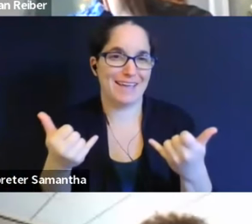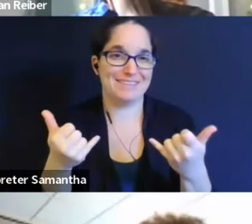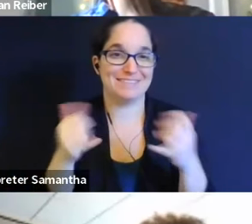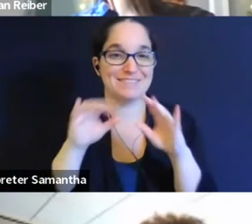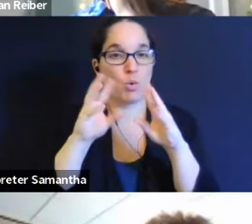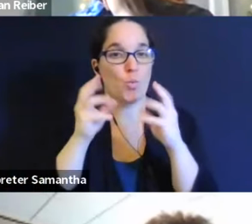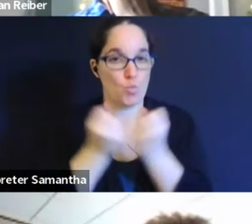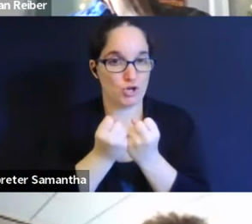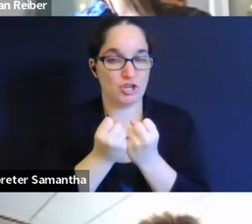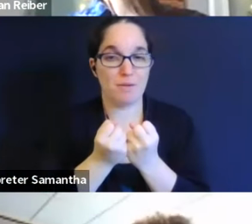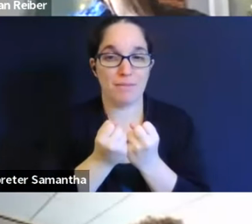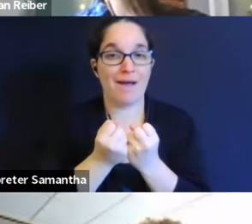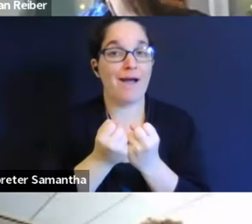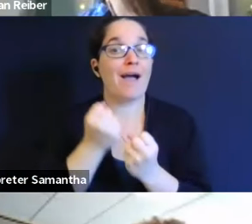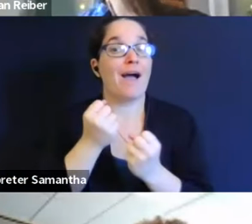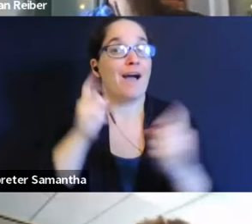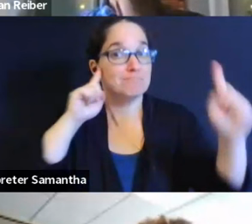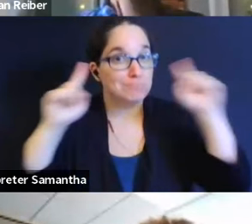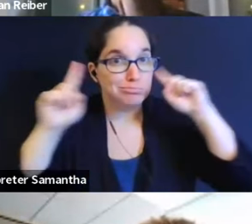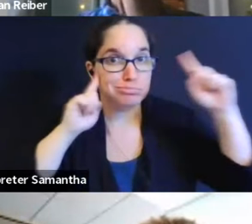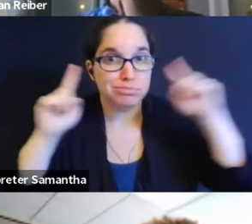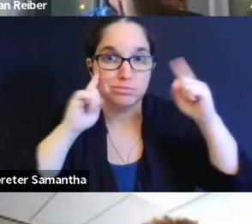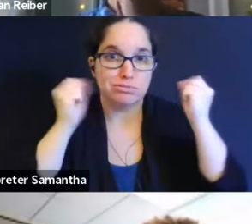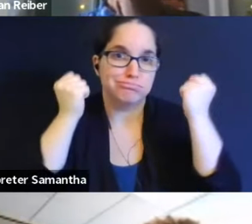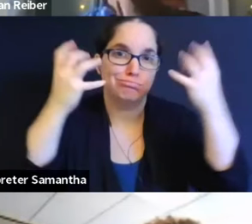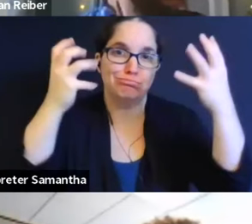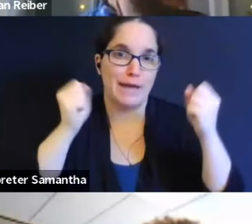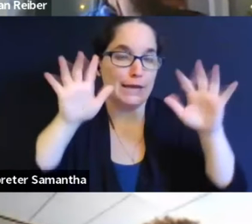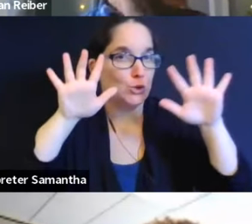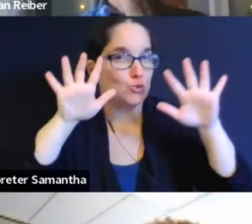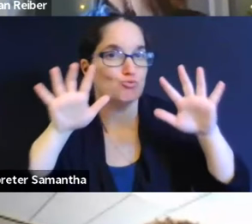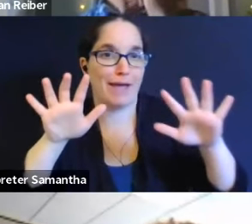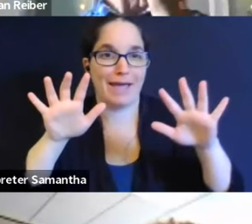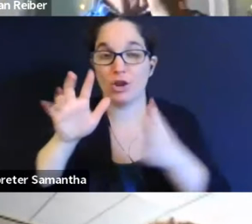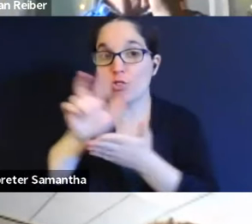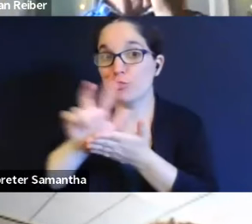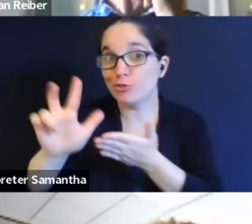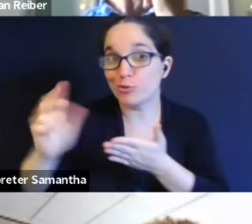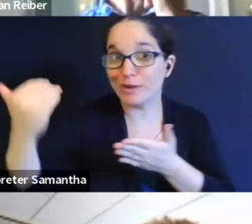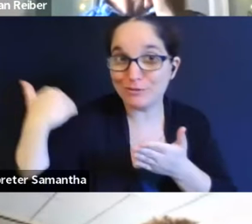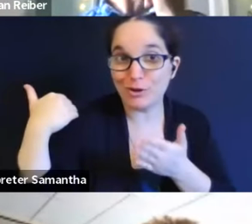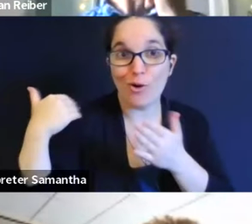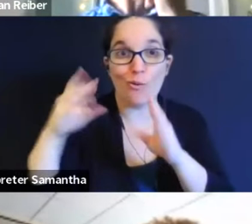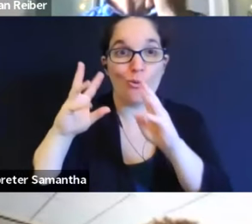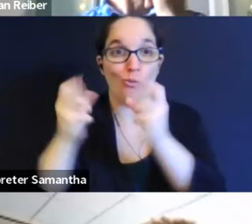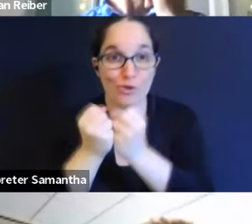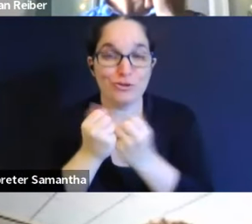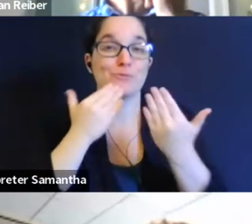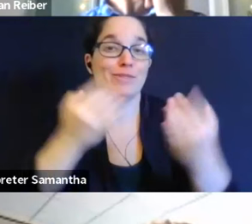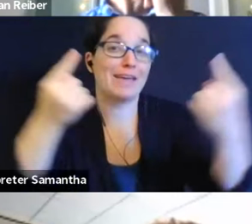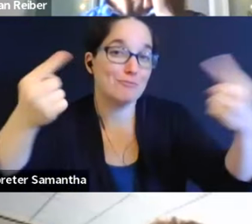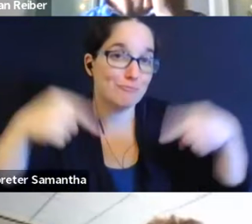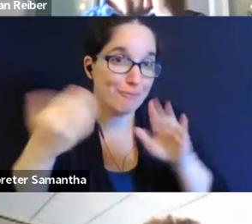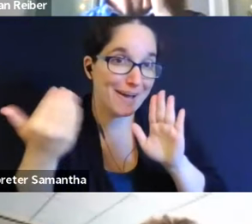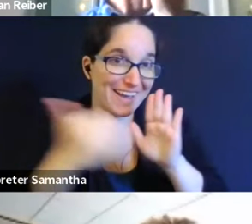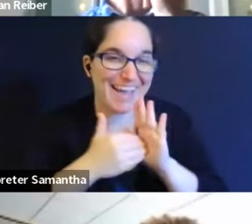Everyone spoke so highly of the toolkit training that you did for us 3 weeks ago. And so glad to have you again. So I